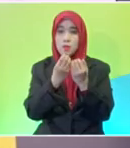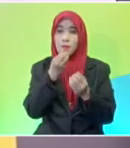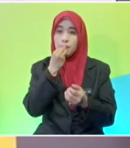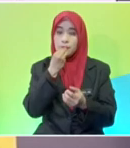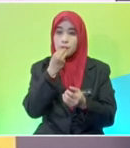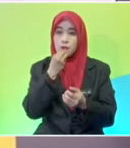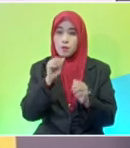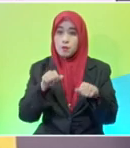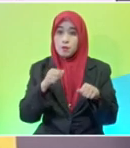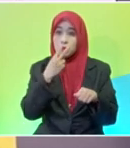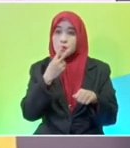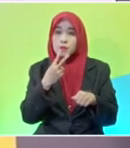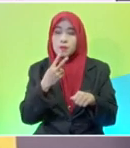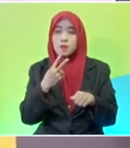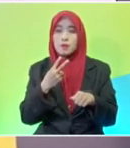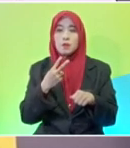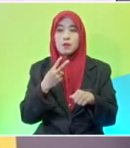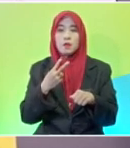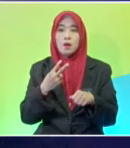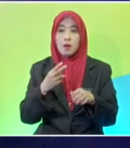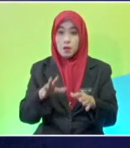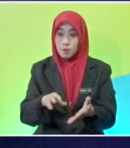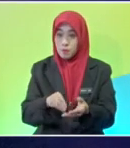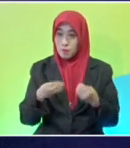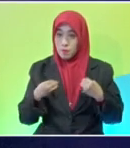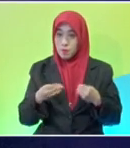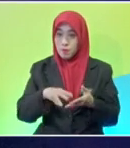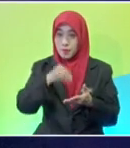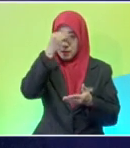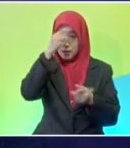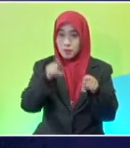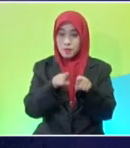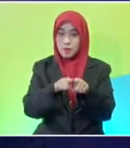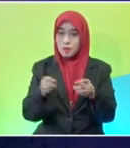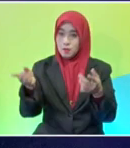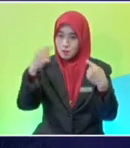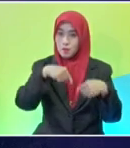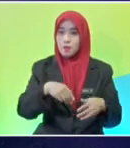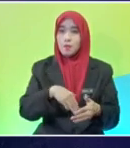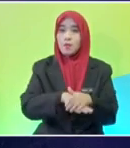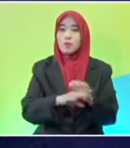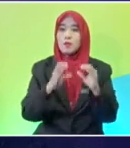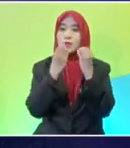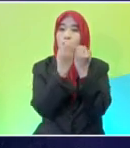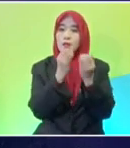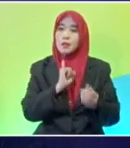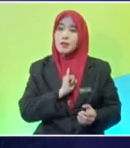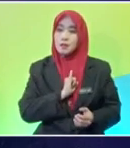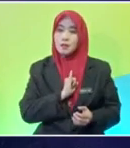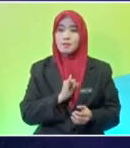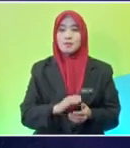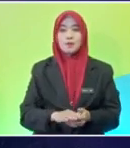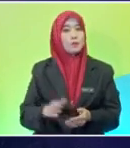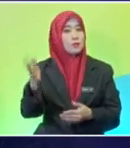about that, please, ma'am? Yeah, sure. You want to learn about it? Yes, I do. You have to join my class after this. All right, let's go. Let's